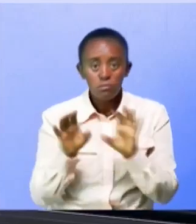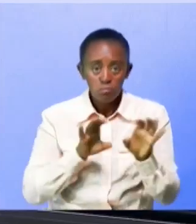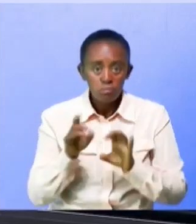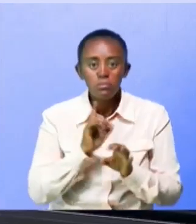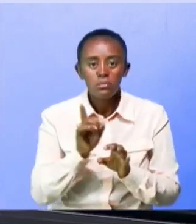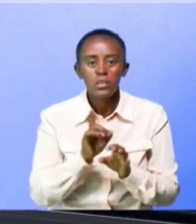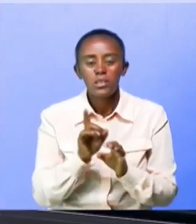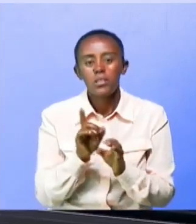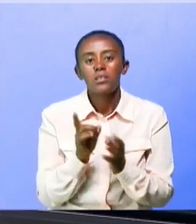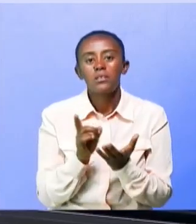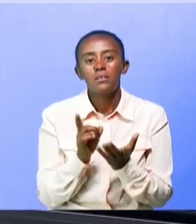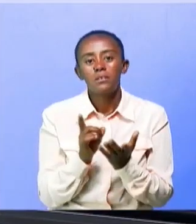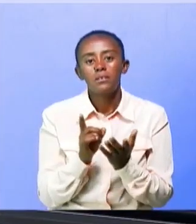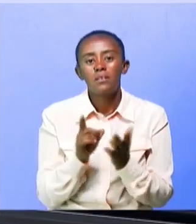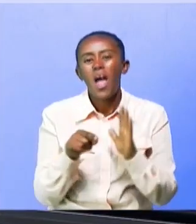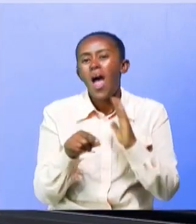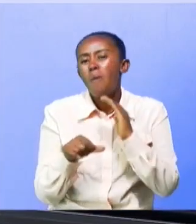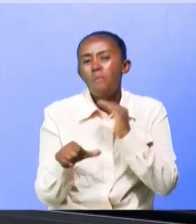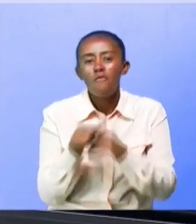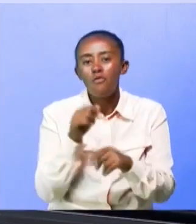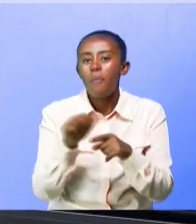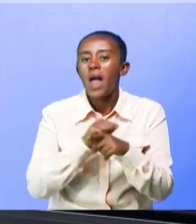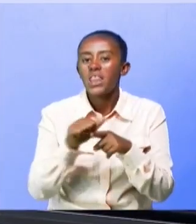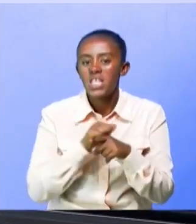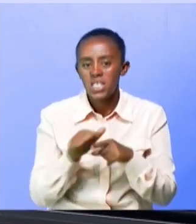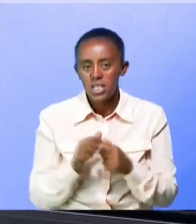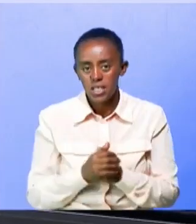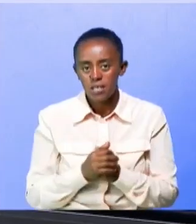Yeah. Harmful practice.